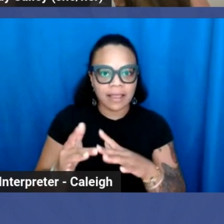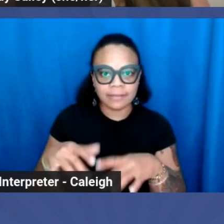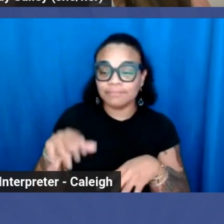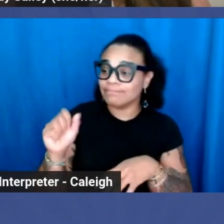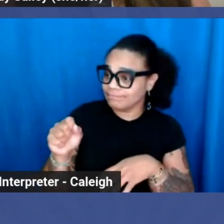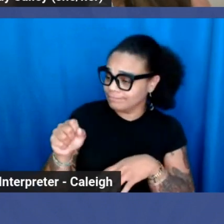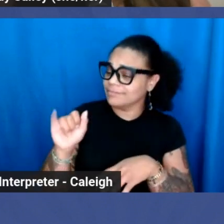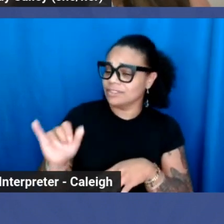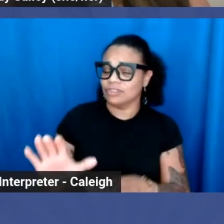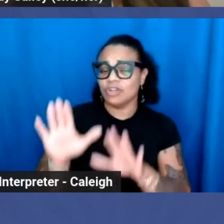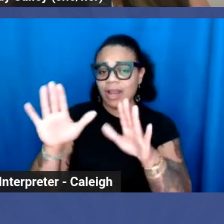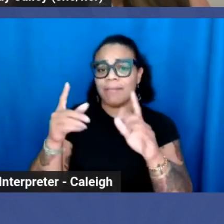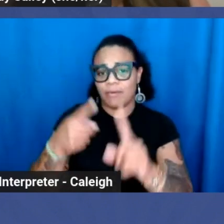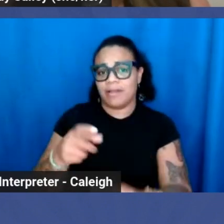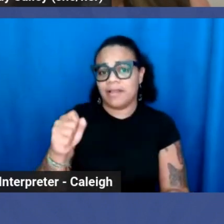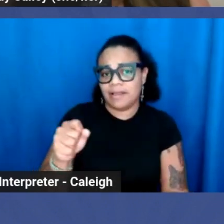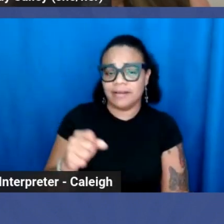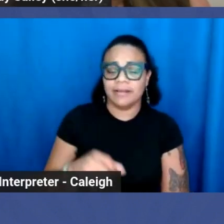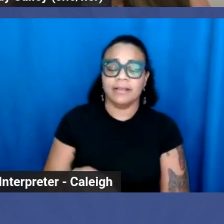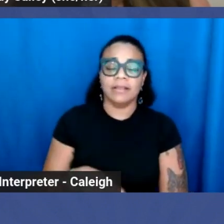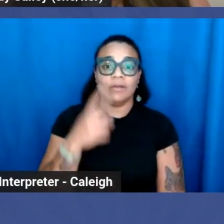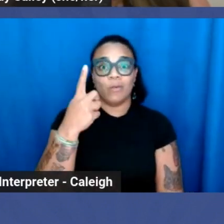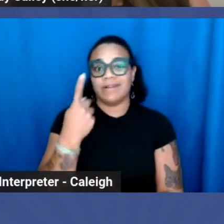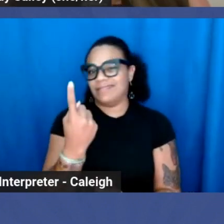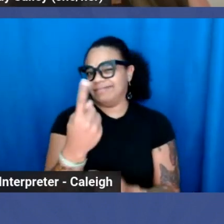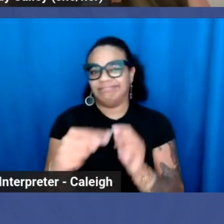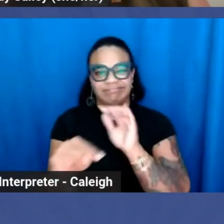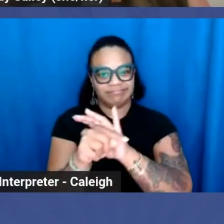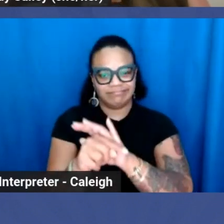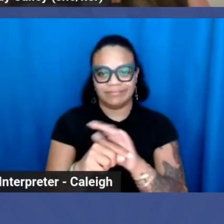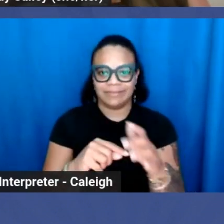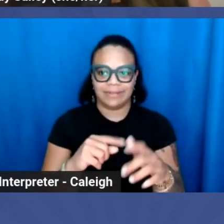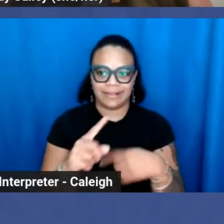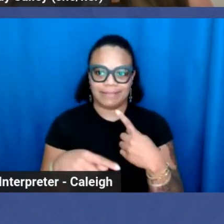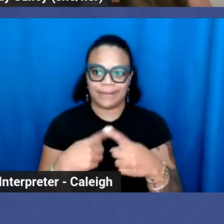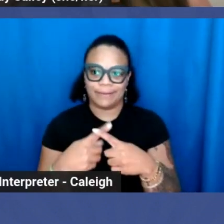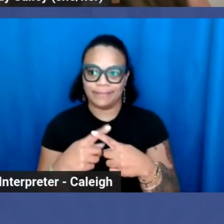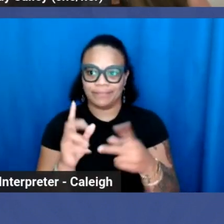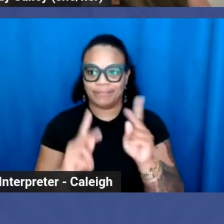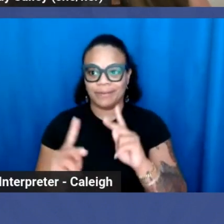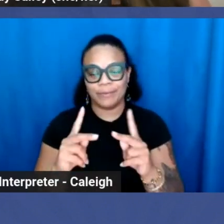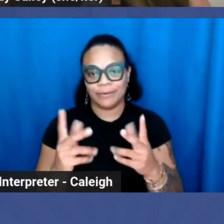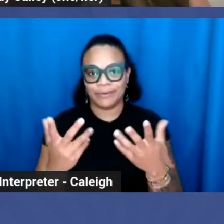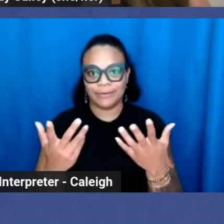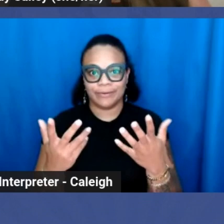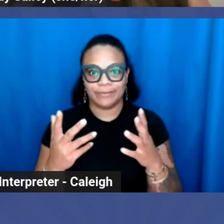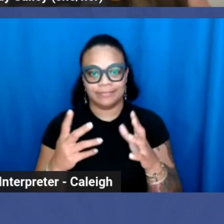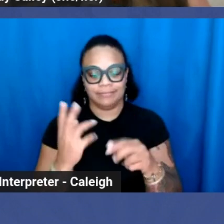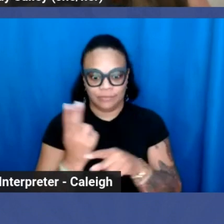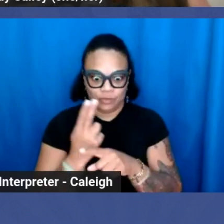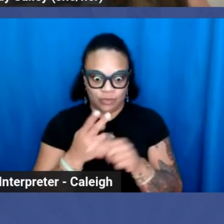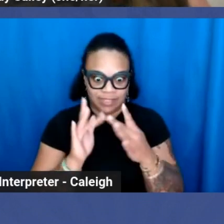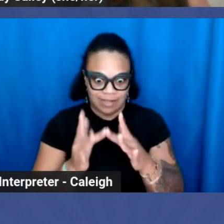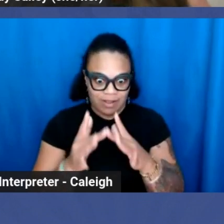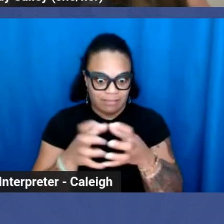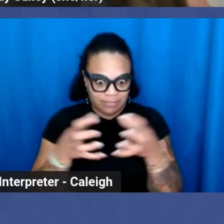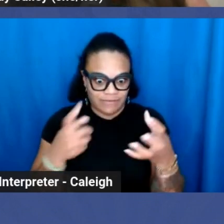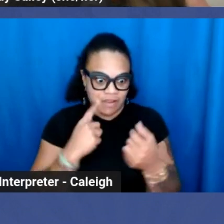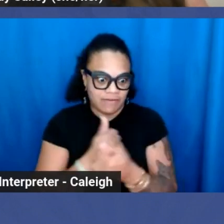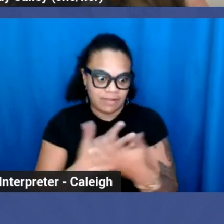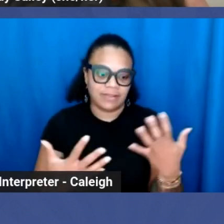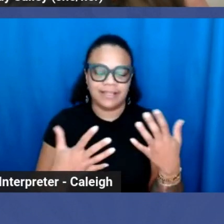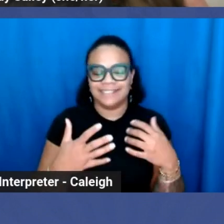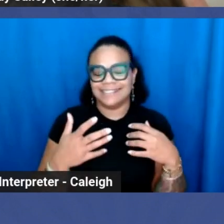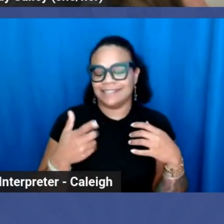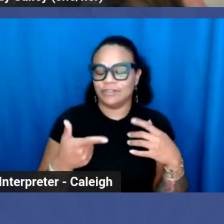really excellent point, right? I mean, one of the sort of pitfalls of people kind of living online is there is an